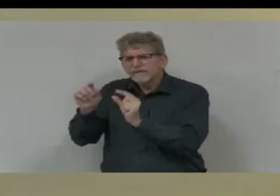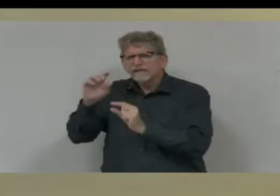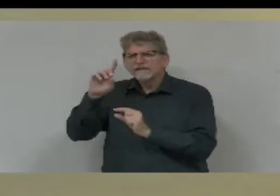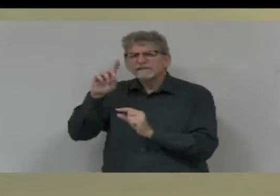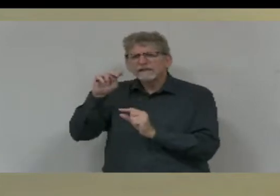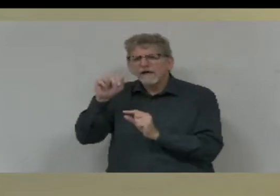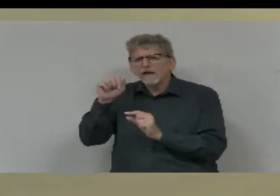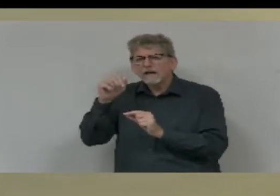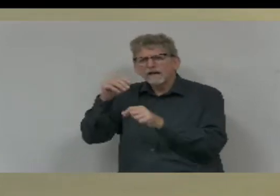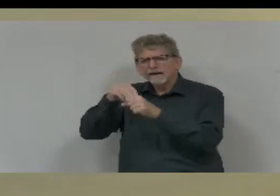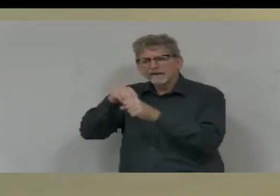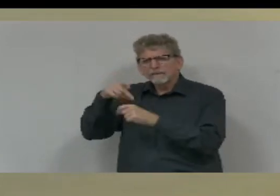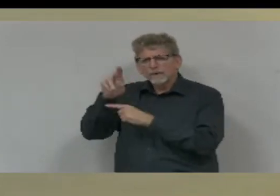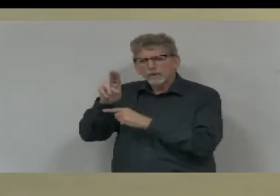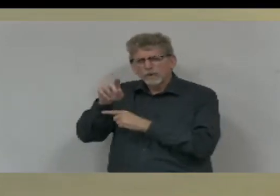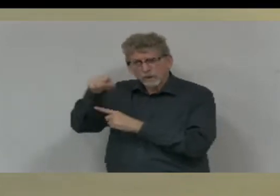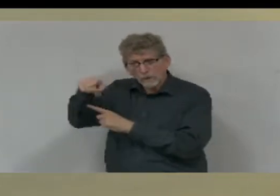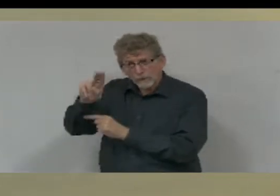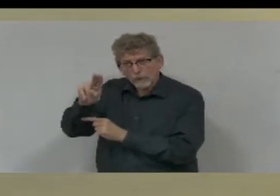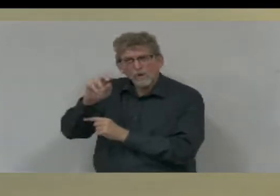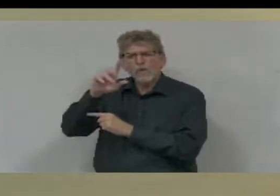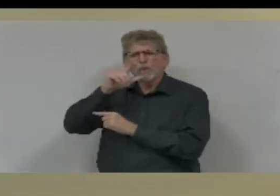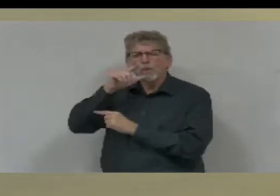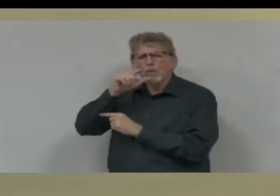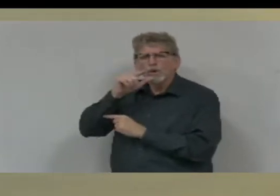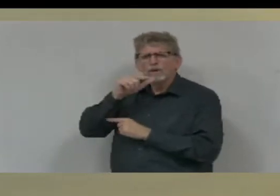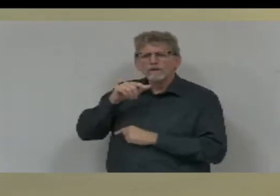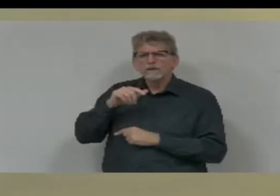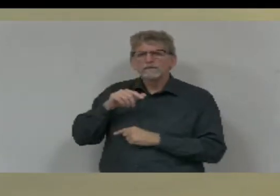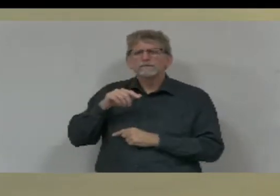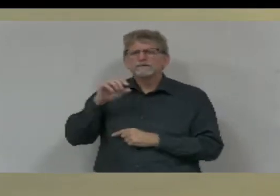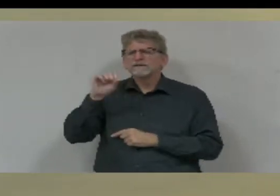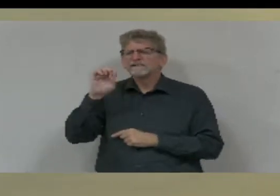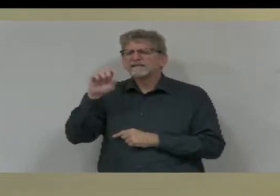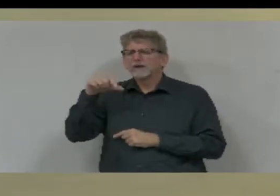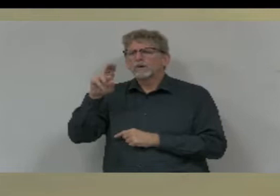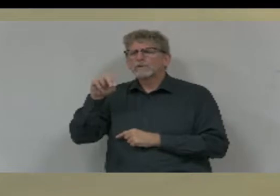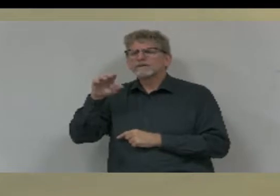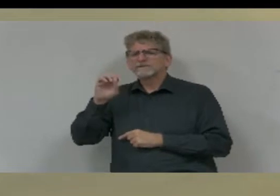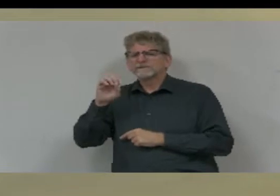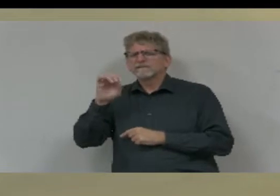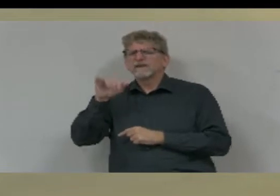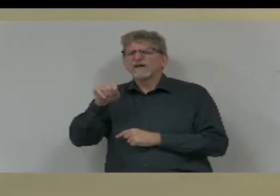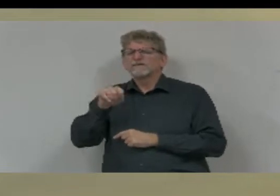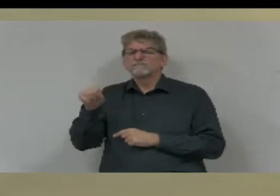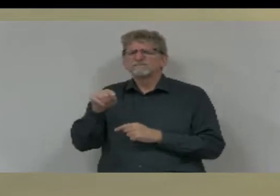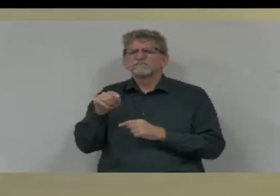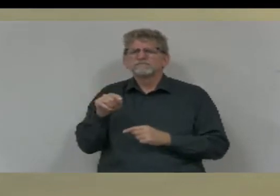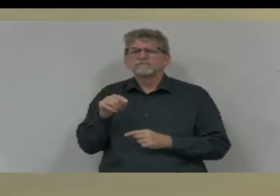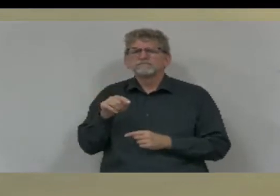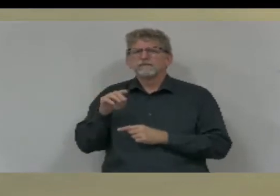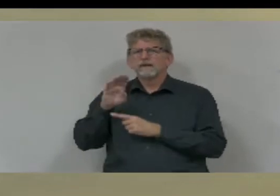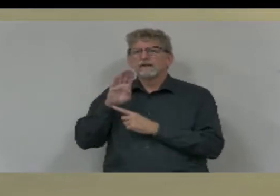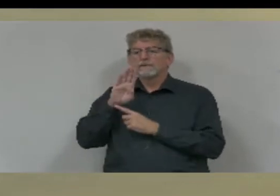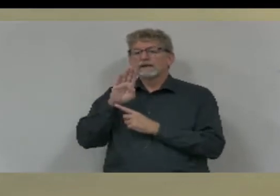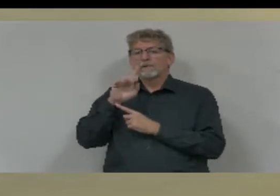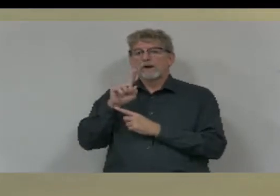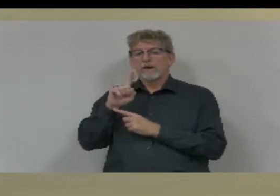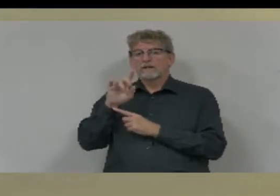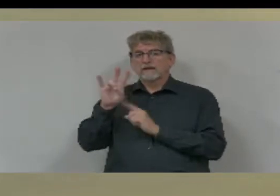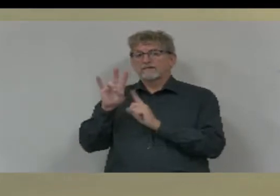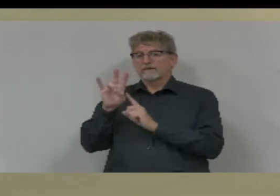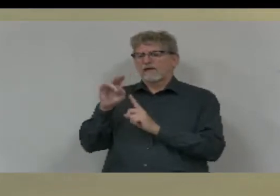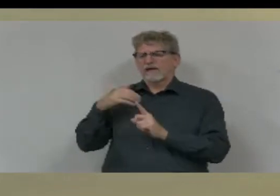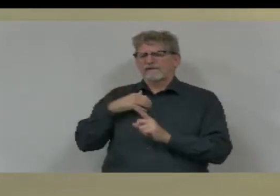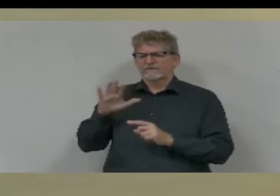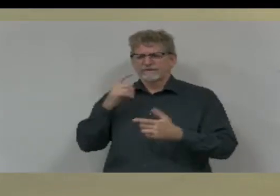sequence all S drops. So anyone who, so B117 has this particular pattern where it